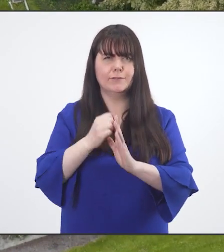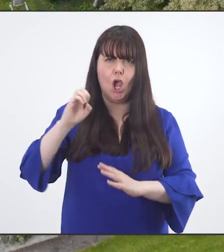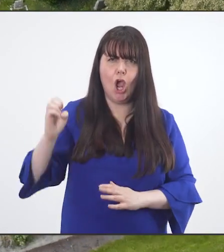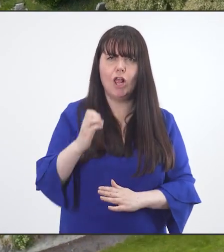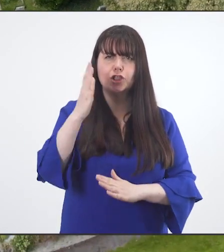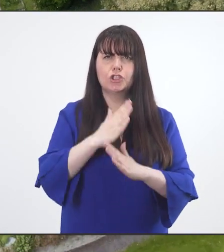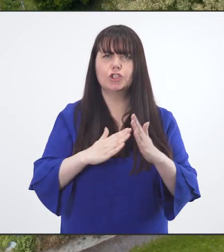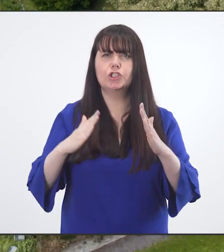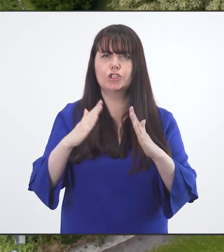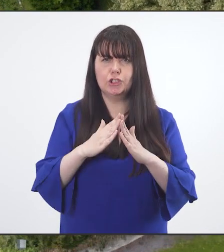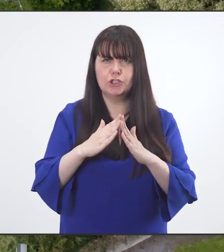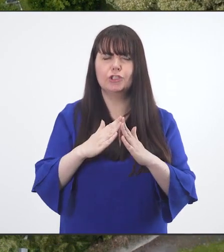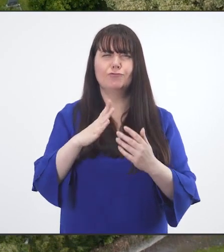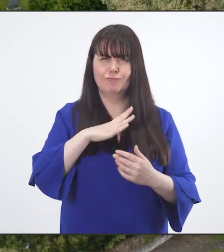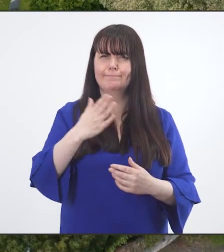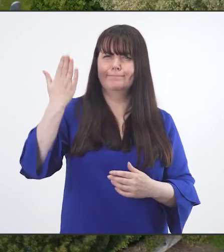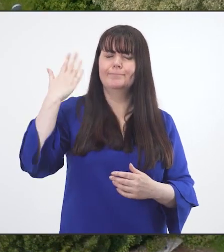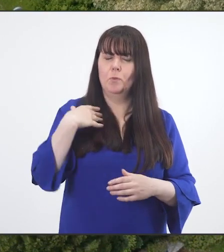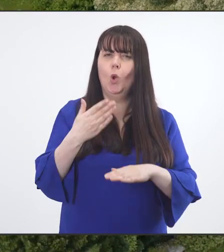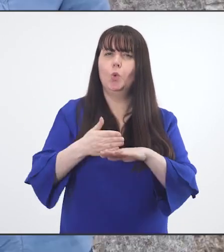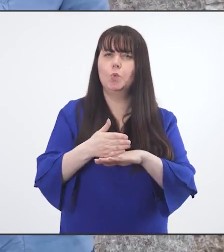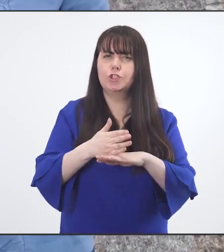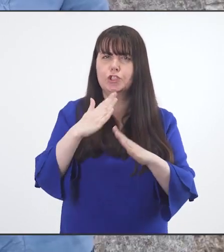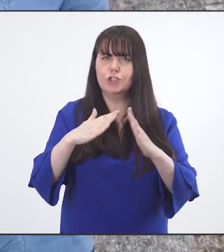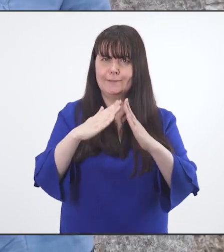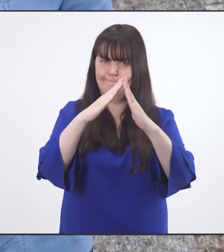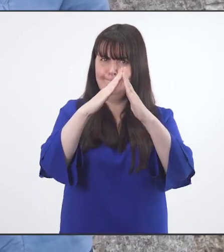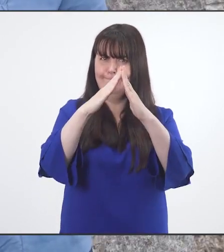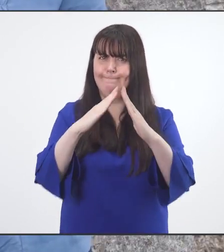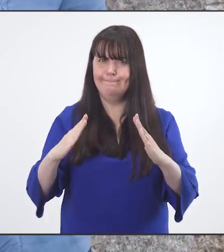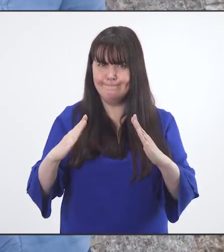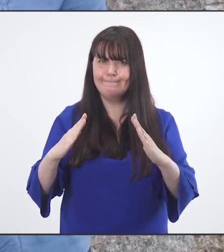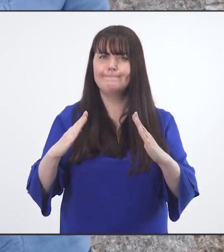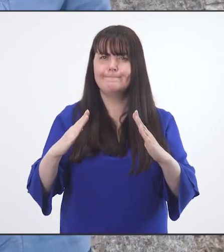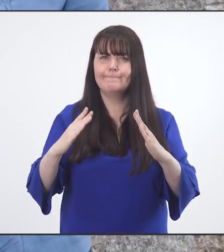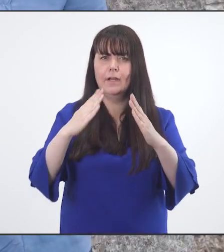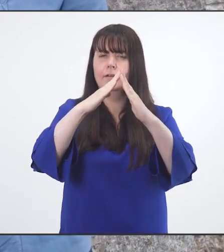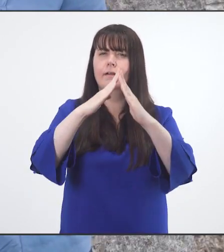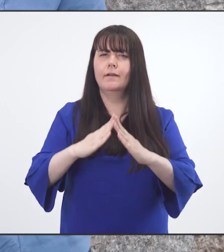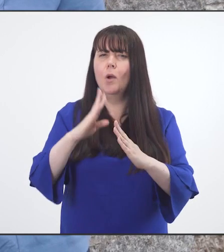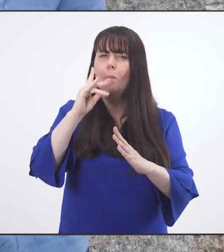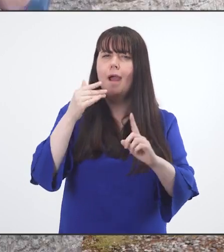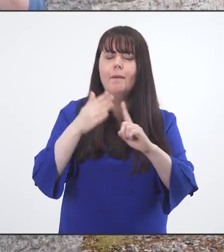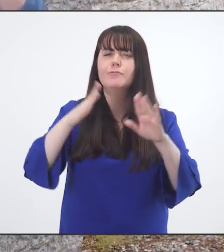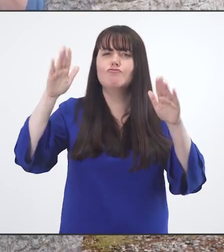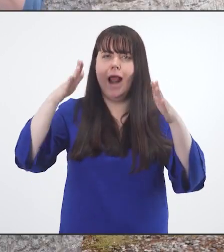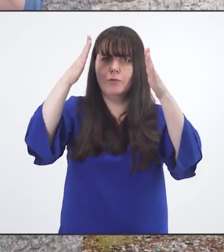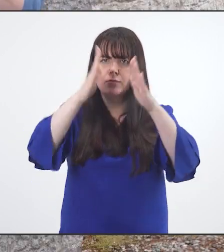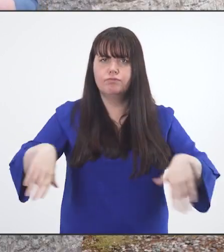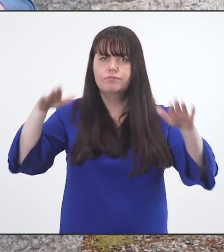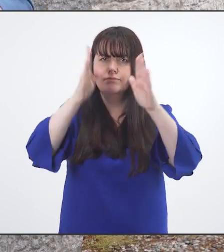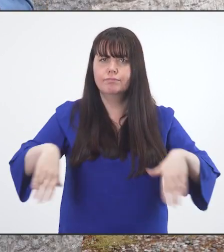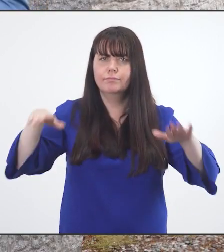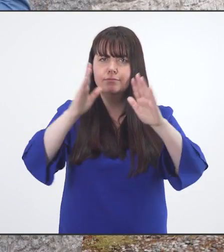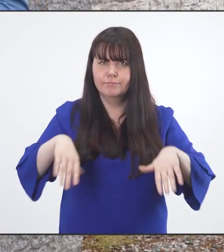Duloc, was responsible for building the earliest church. That would have been a timber church with a very steep pitched timber roof,